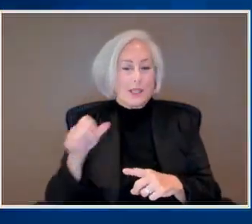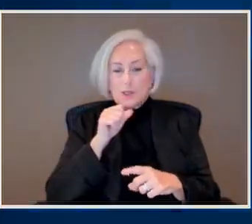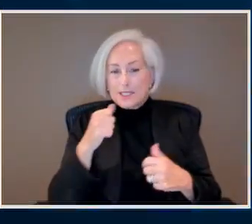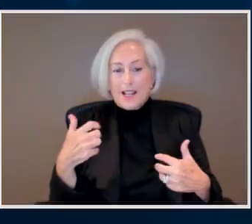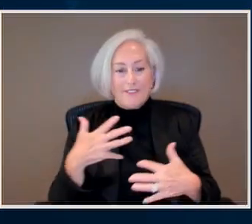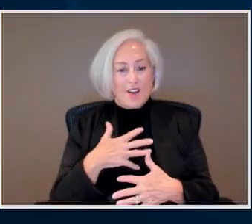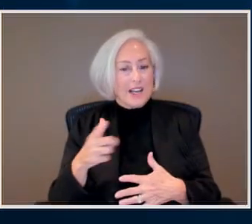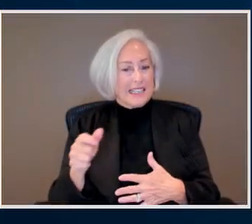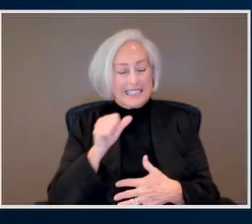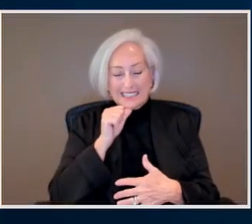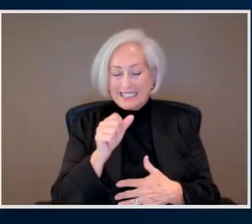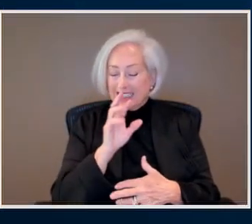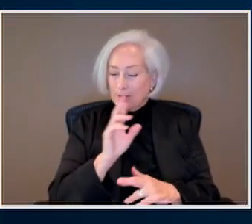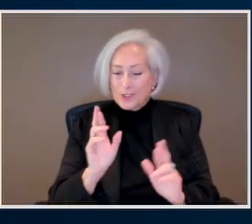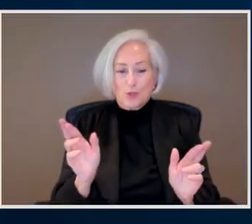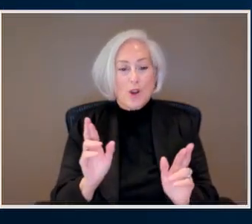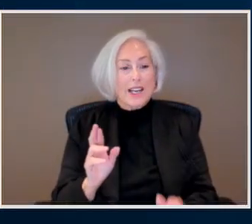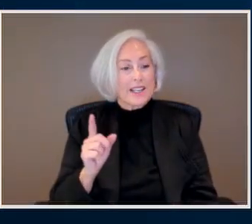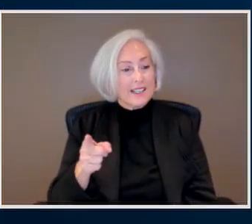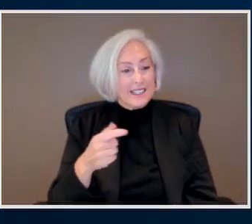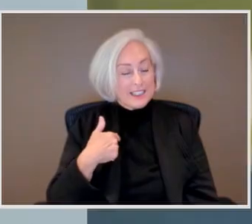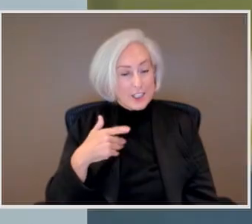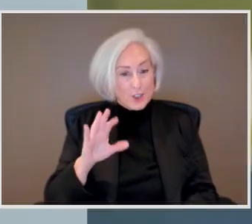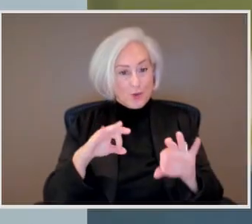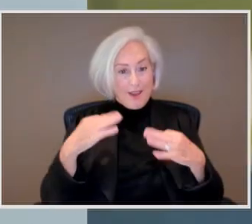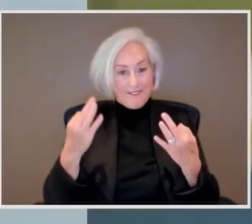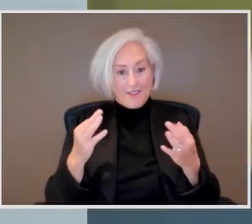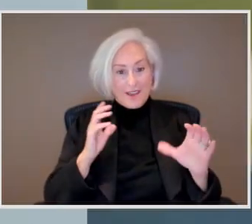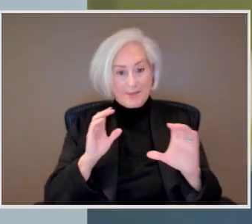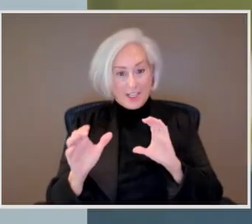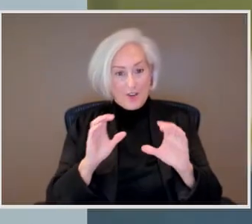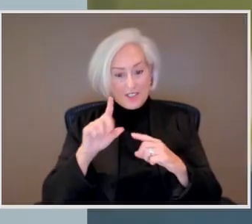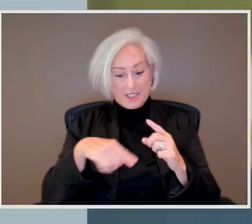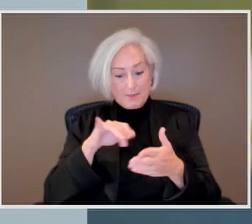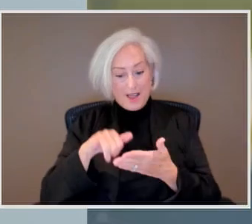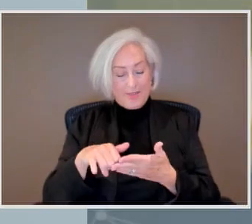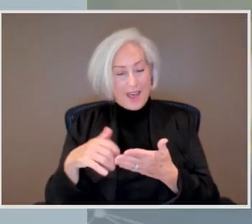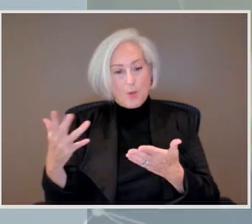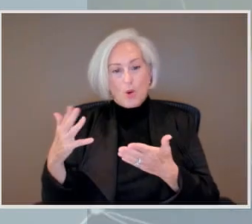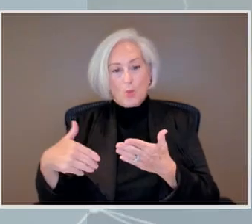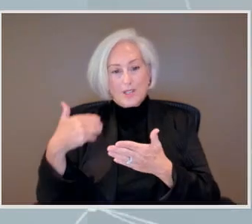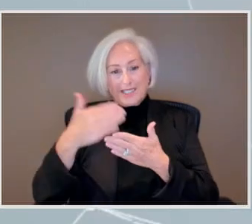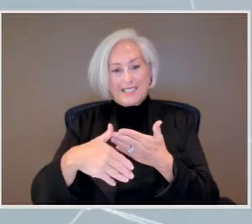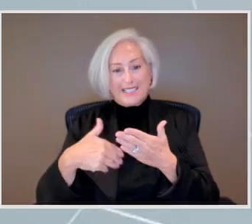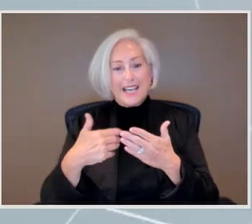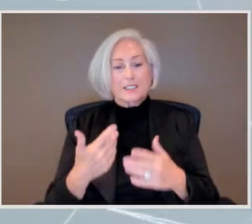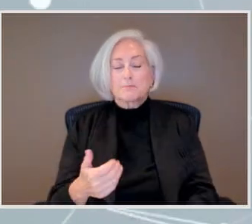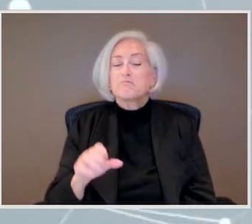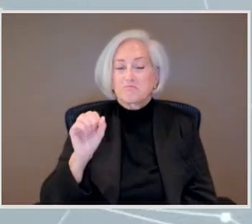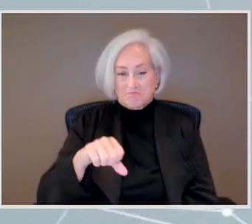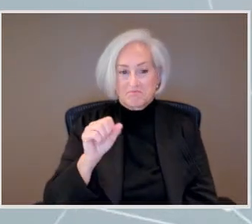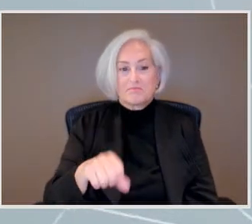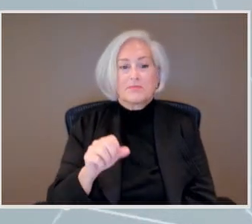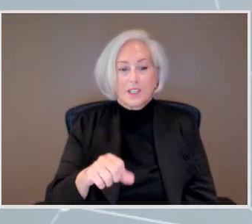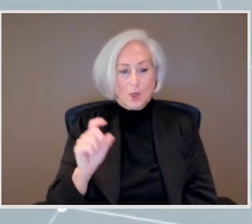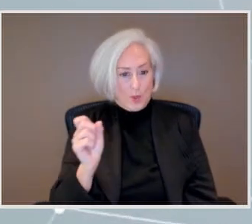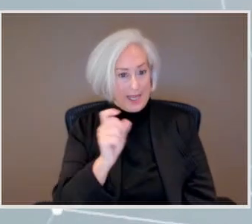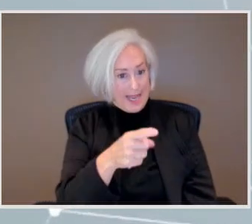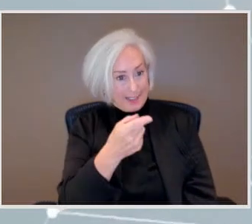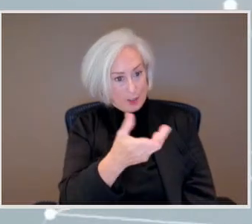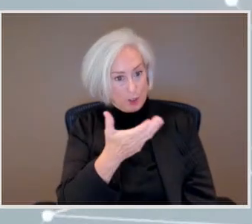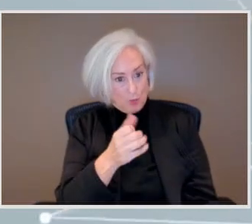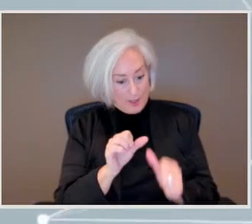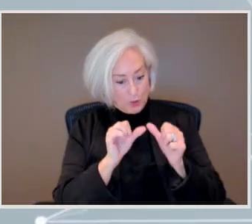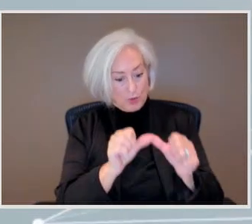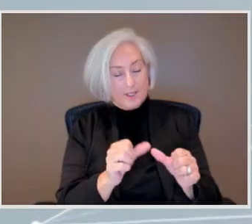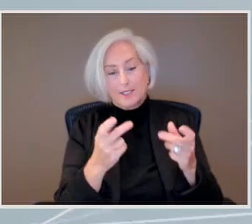and ready. Did you guys have a family conversation about this, Chris? Just what was the next step? And We did. We asked if he wanted to continue to play, and it